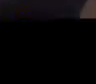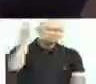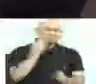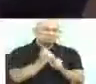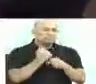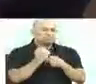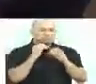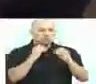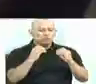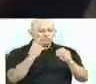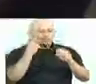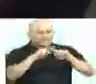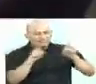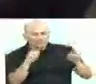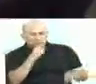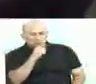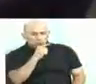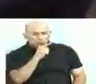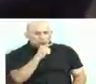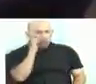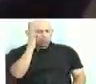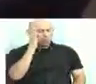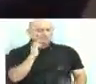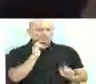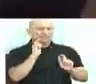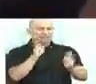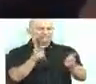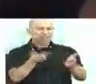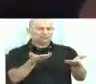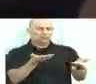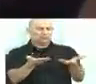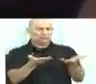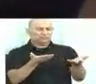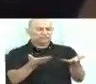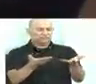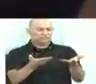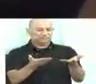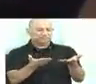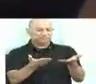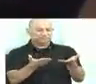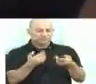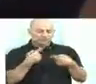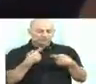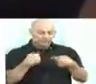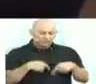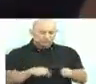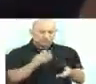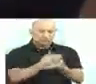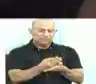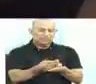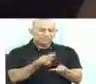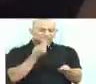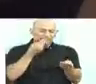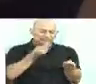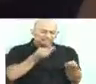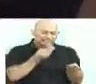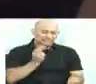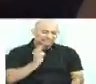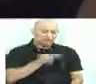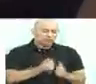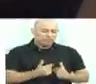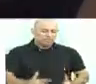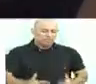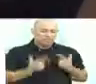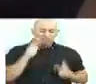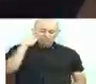no distinction as to who we will serve. Yes. As the cup nourishes us with your life, may we be poured out